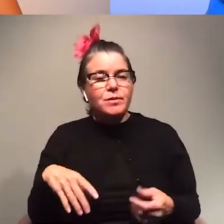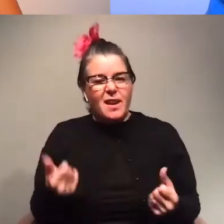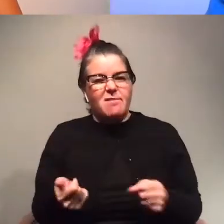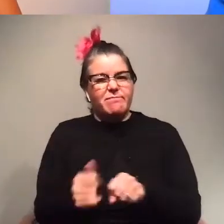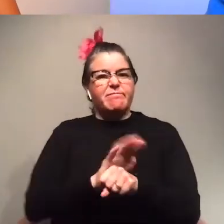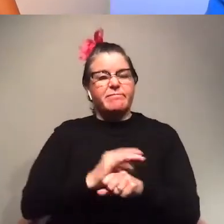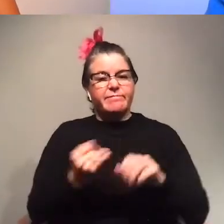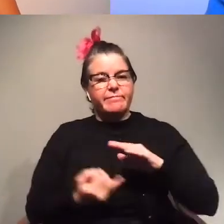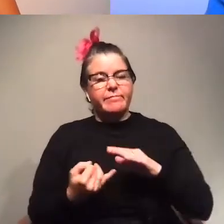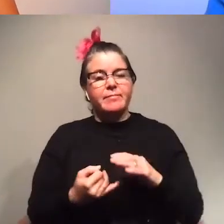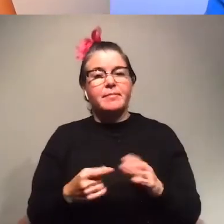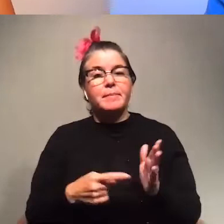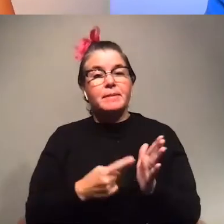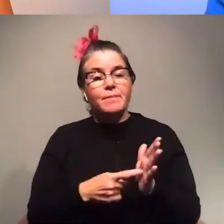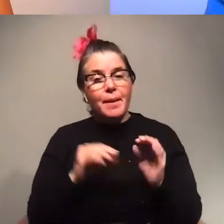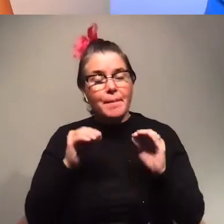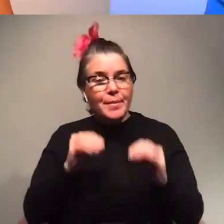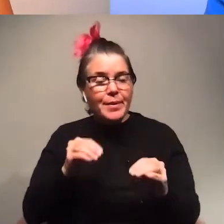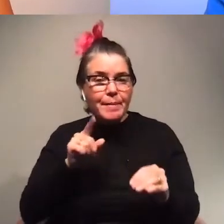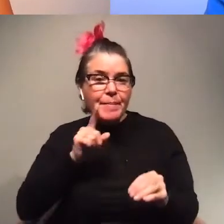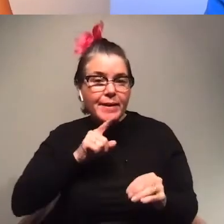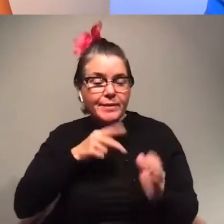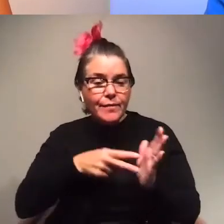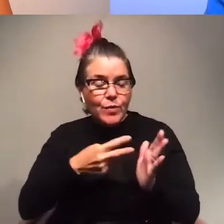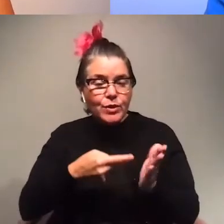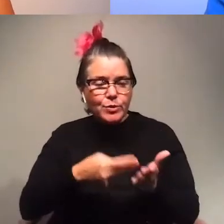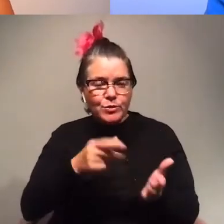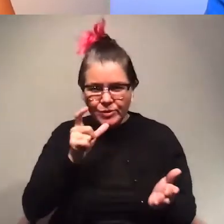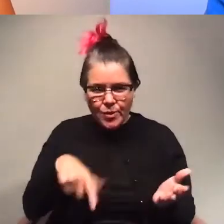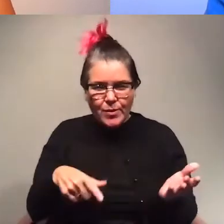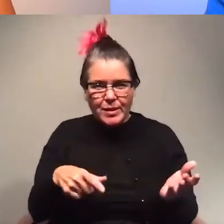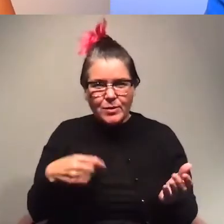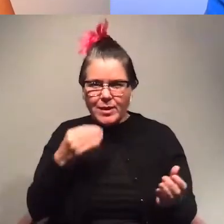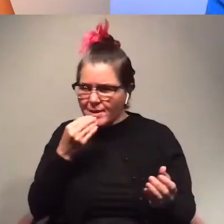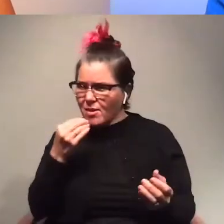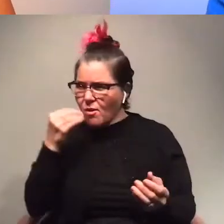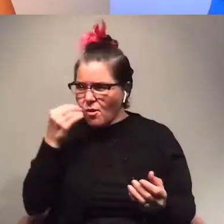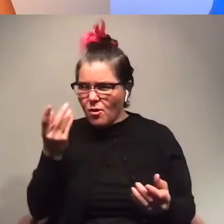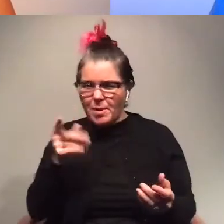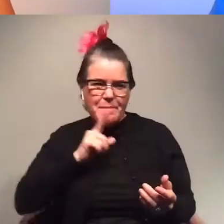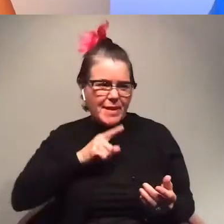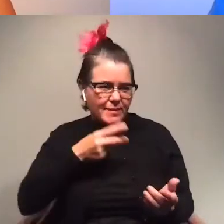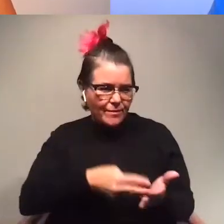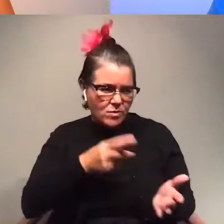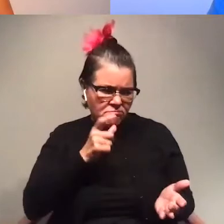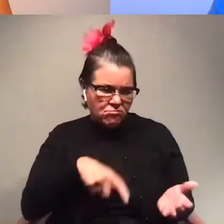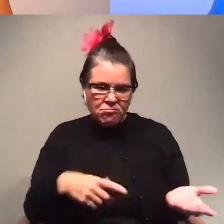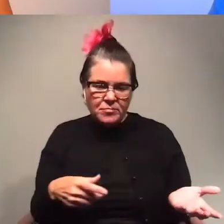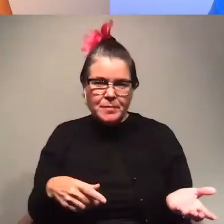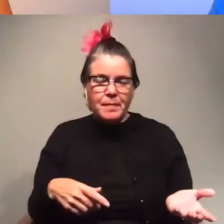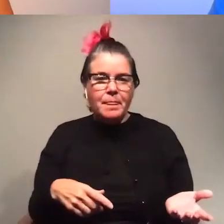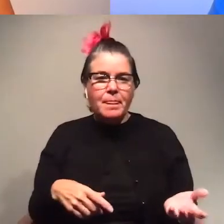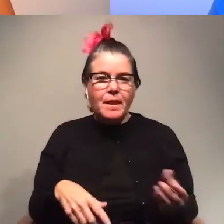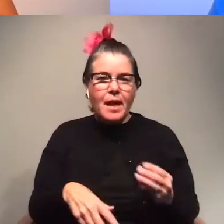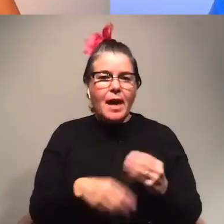actually end up putting utensils that you don't need. Most of us are eating at home. Why are we getting all these plastic utensils and then all of these extra